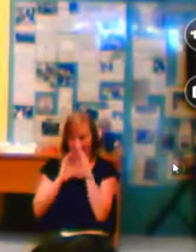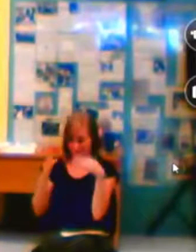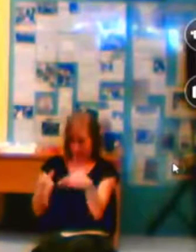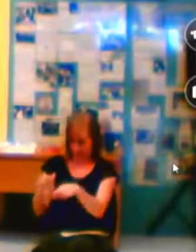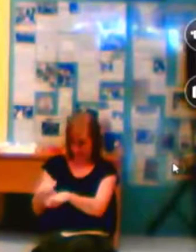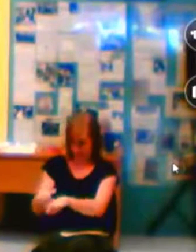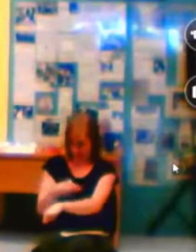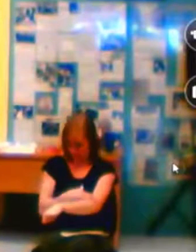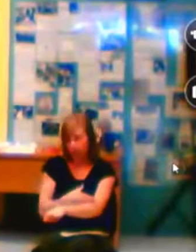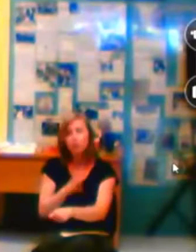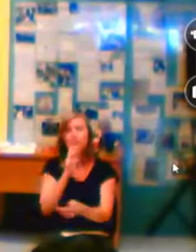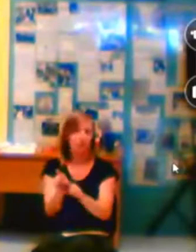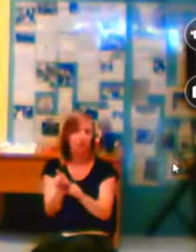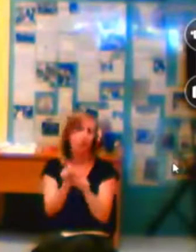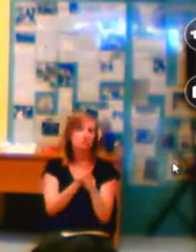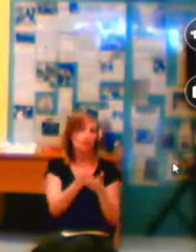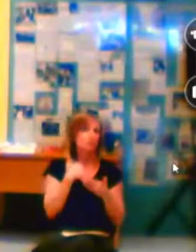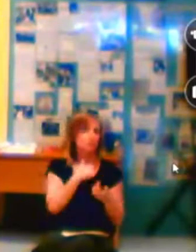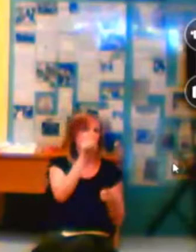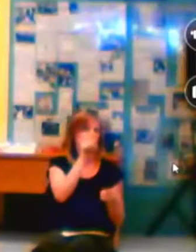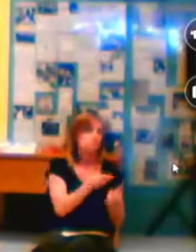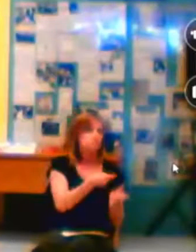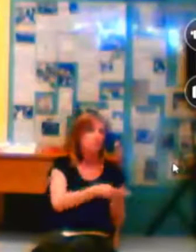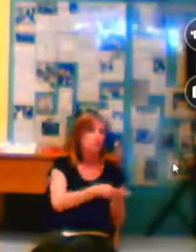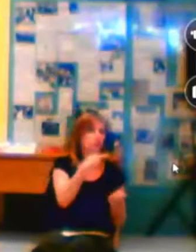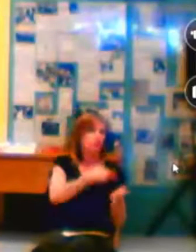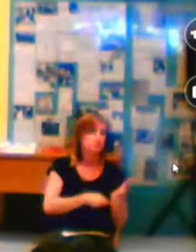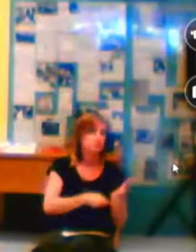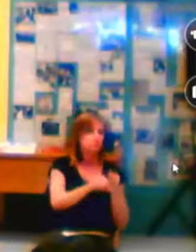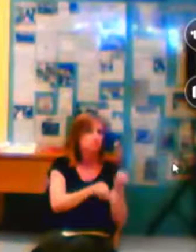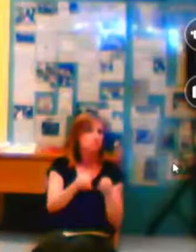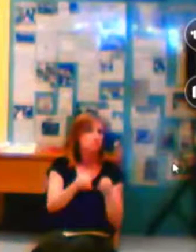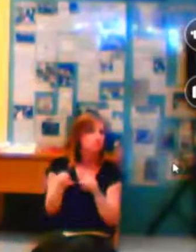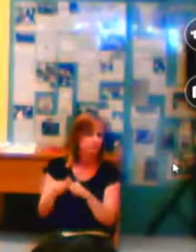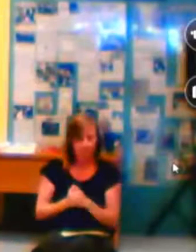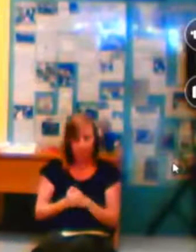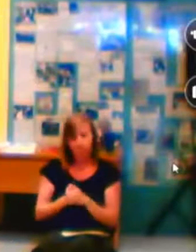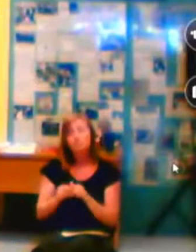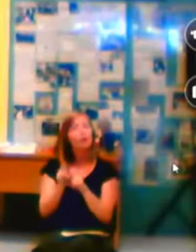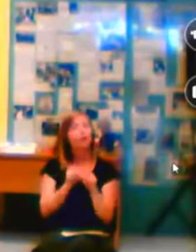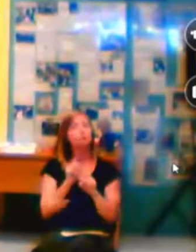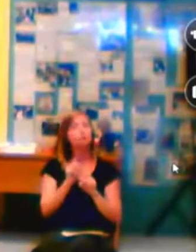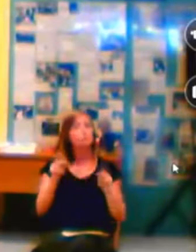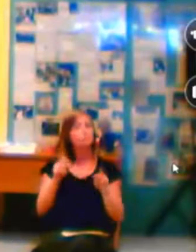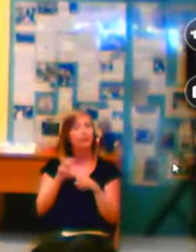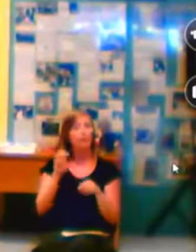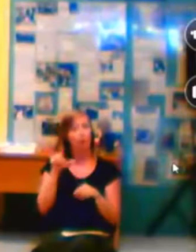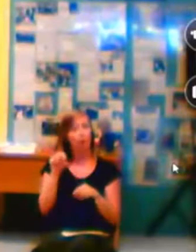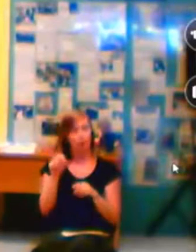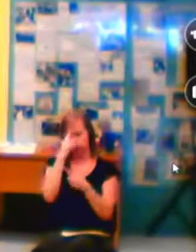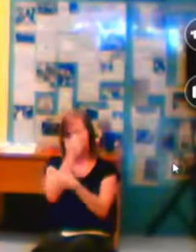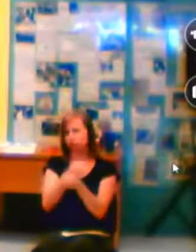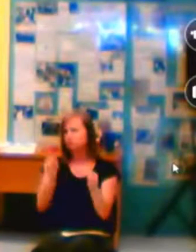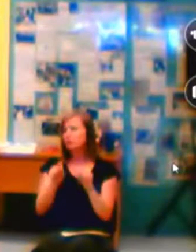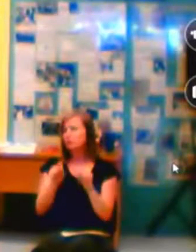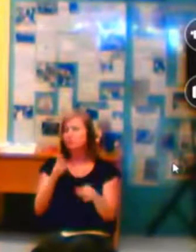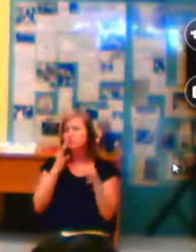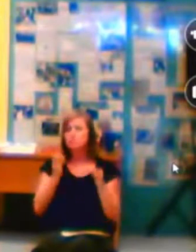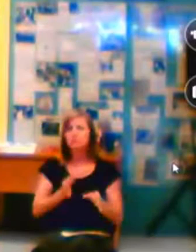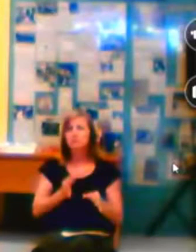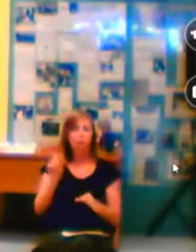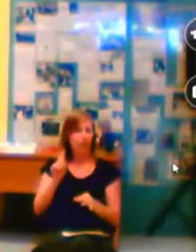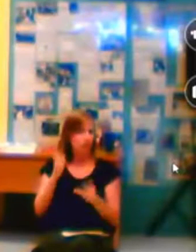due to medically complex illnesses, home care needs, or mental illness, will allow us to provide further